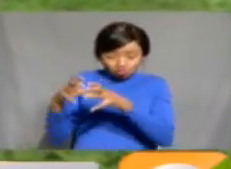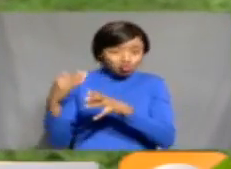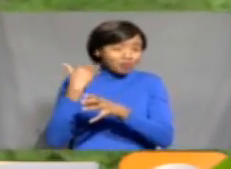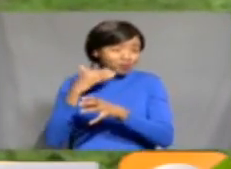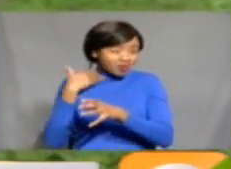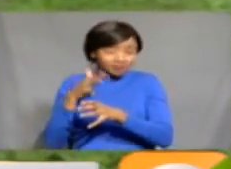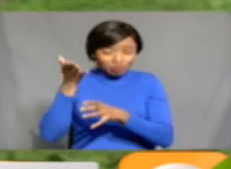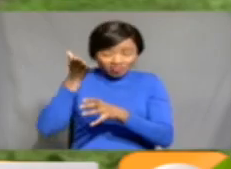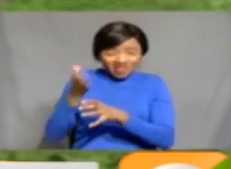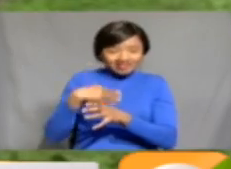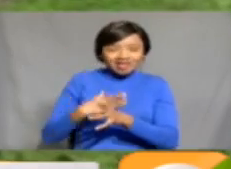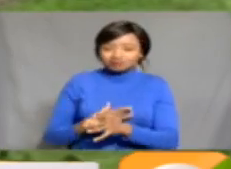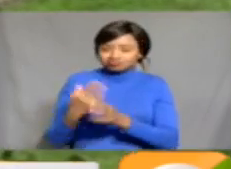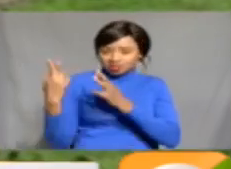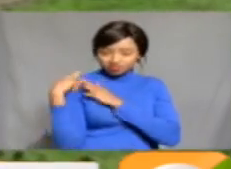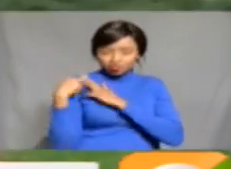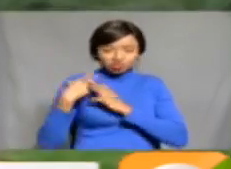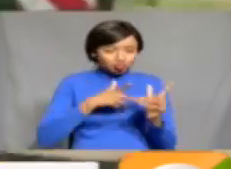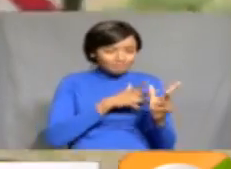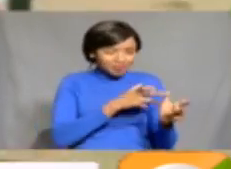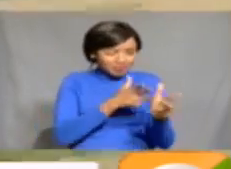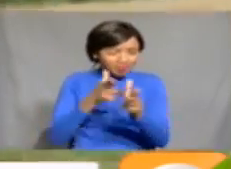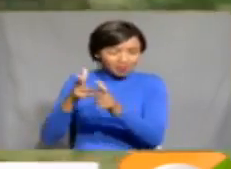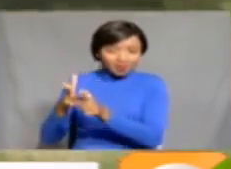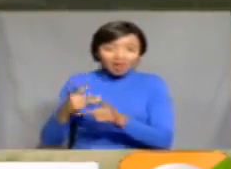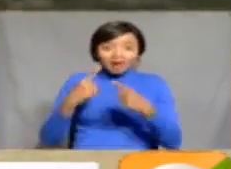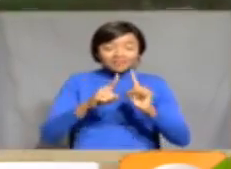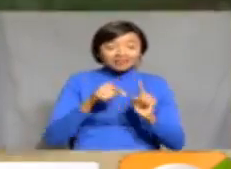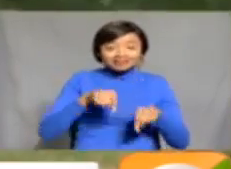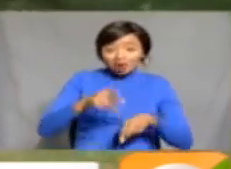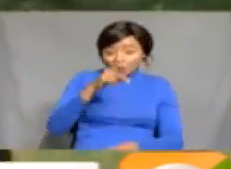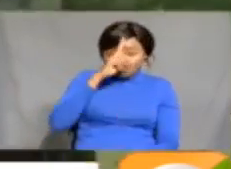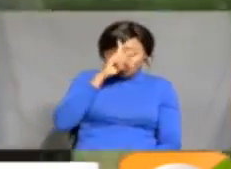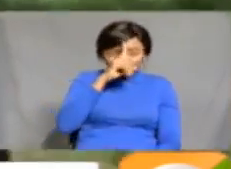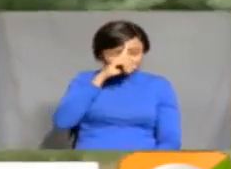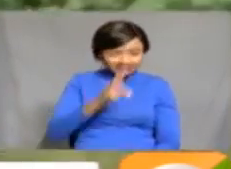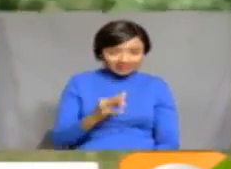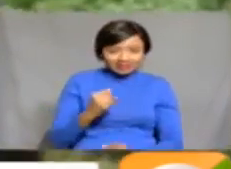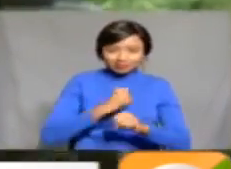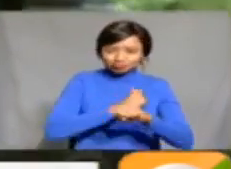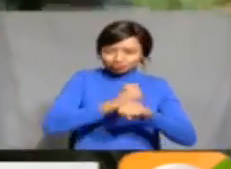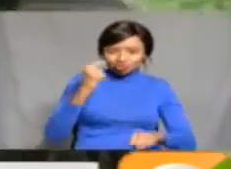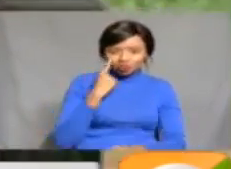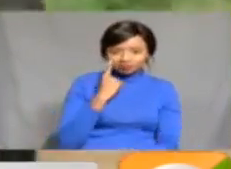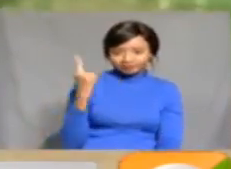are said to have carried out the attack. Police have beefed up patrols following that incident.